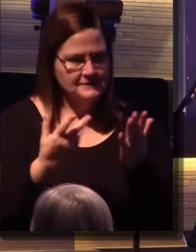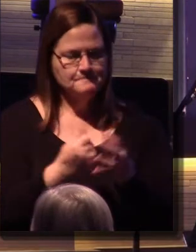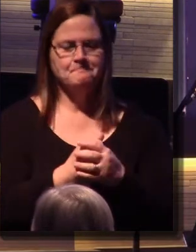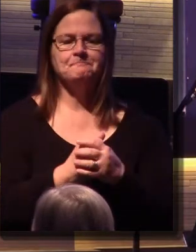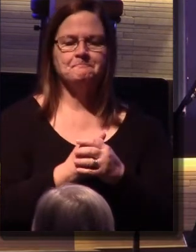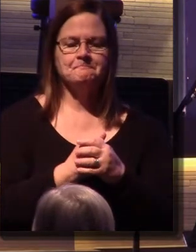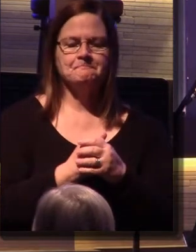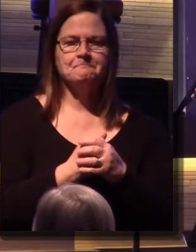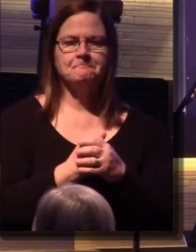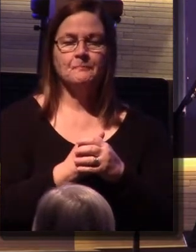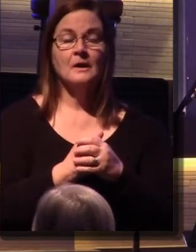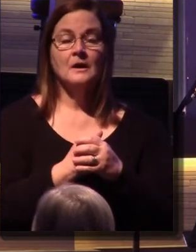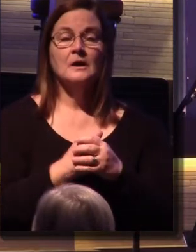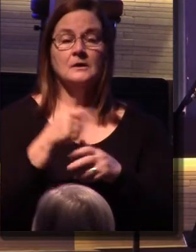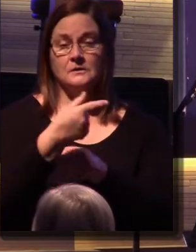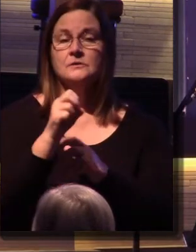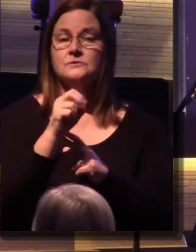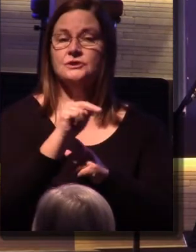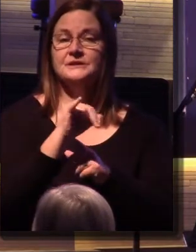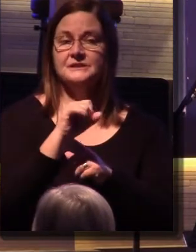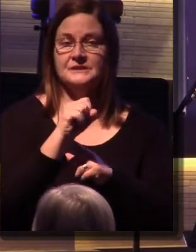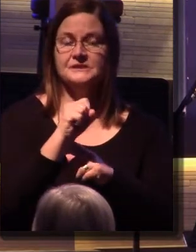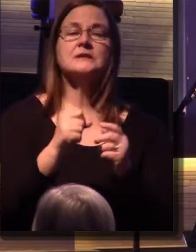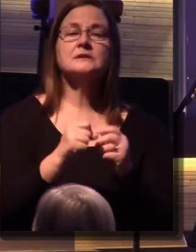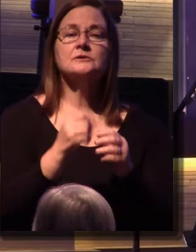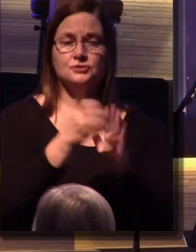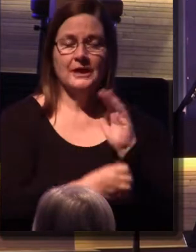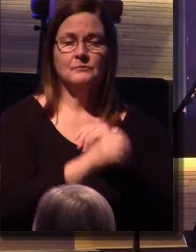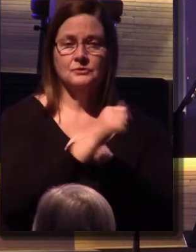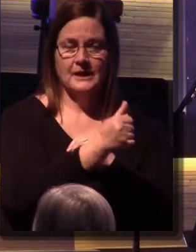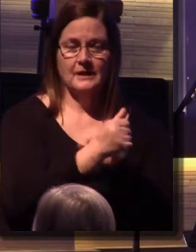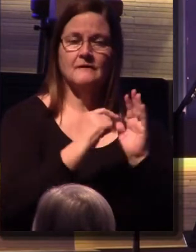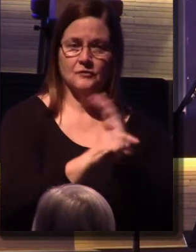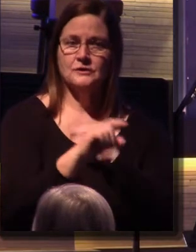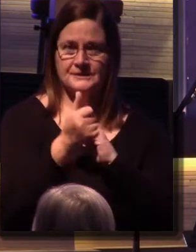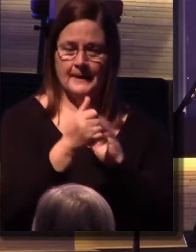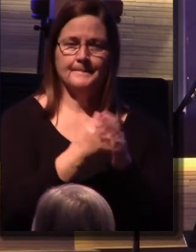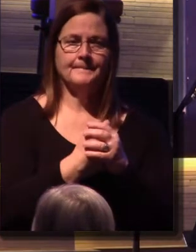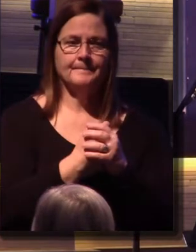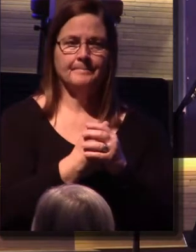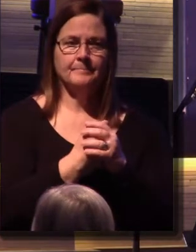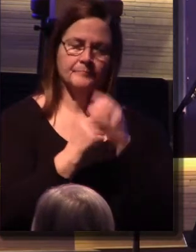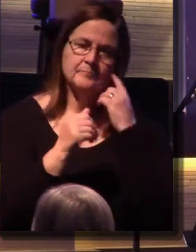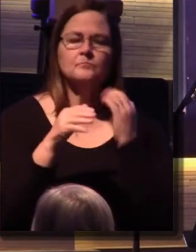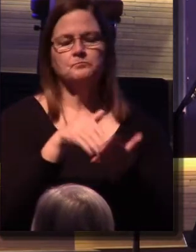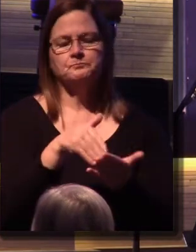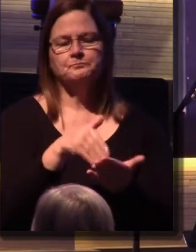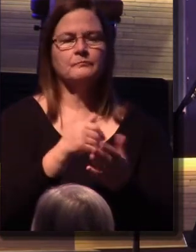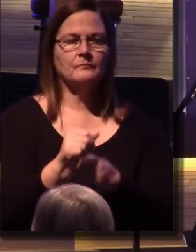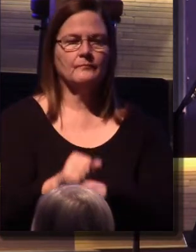I mean by prototype? If we go back to Genesis chapter 10, verse 10, go turn with me